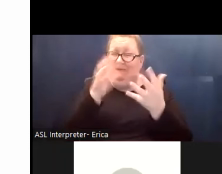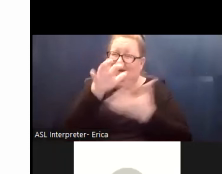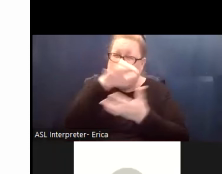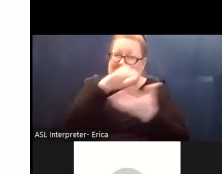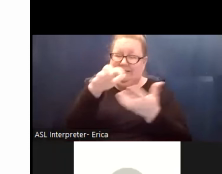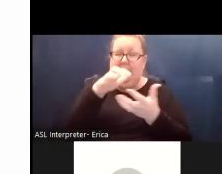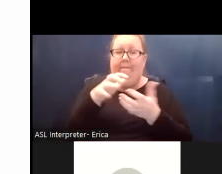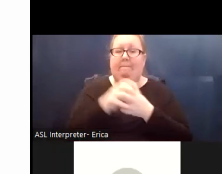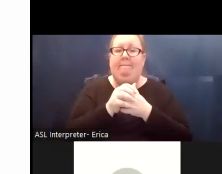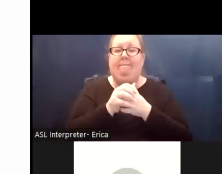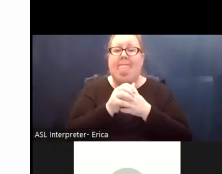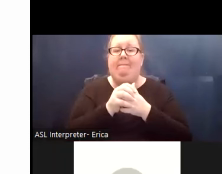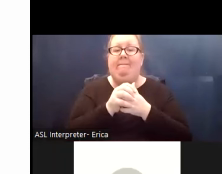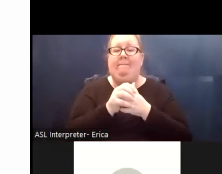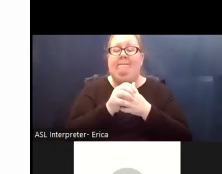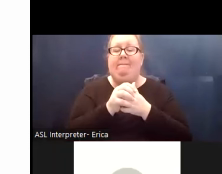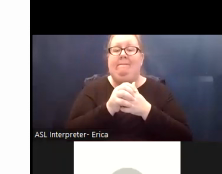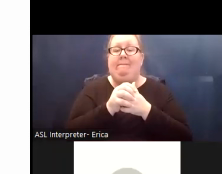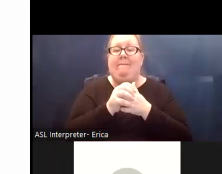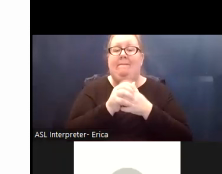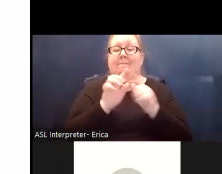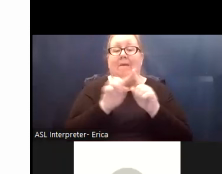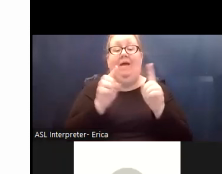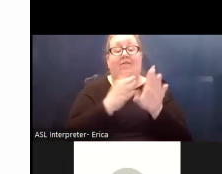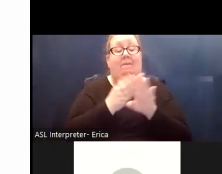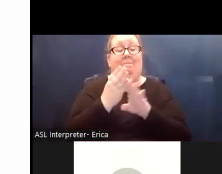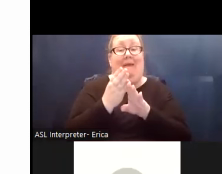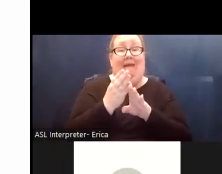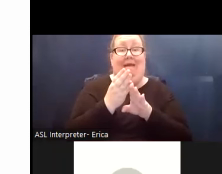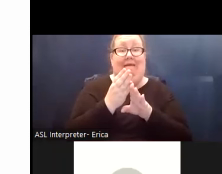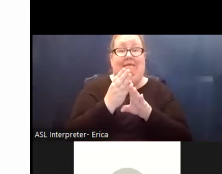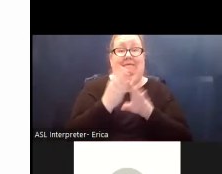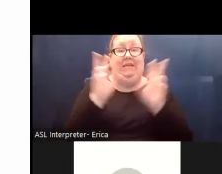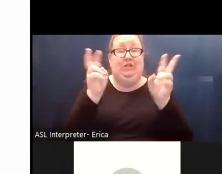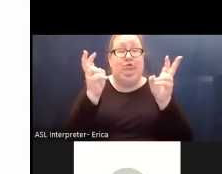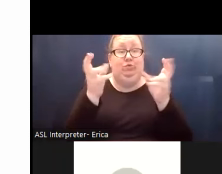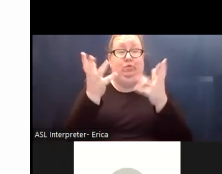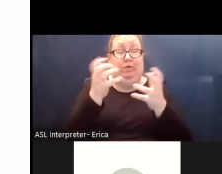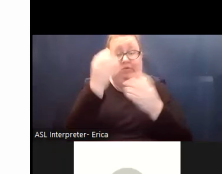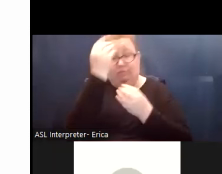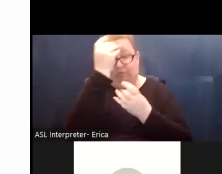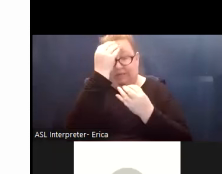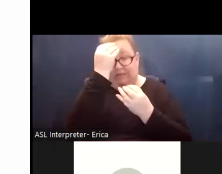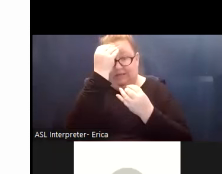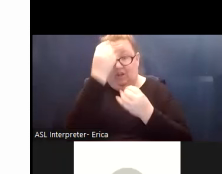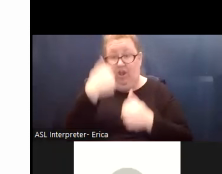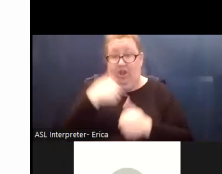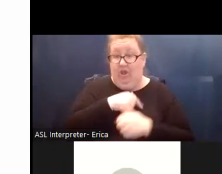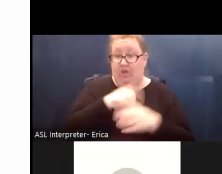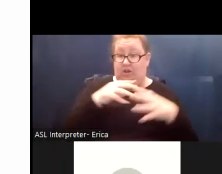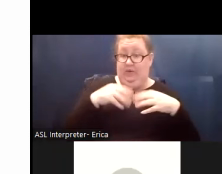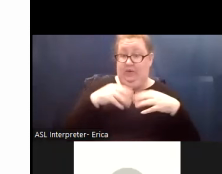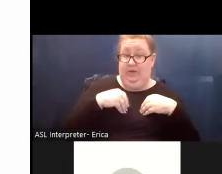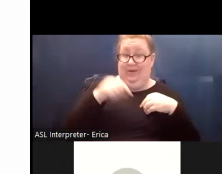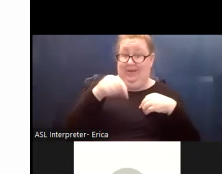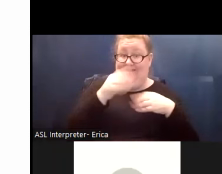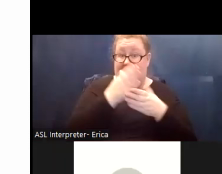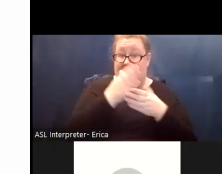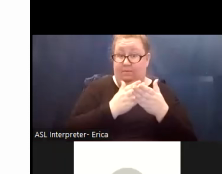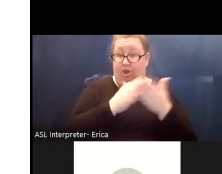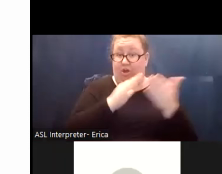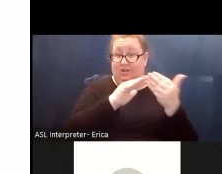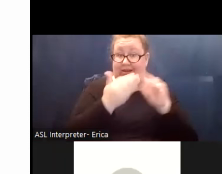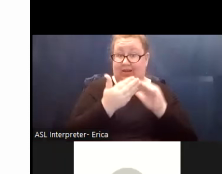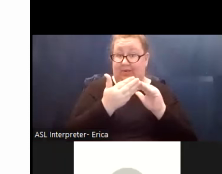the main issue that we want to consider is, are we okay with these parts of the community being left out of